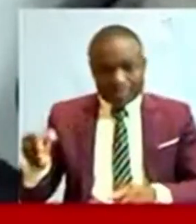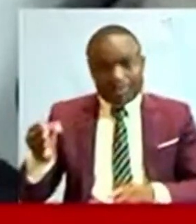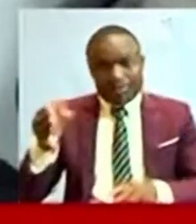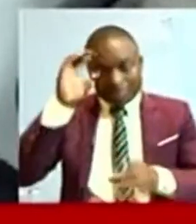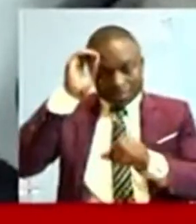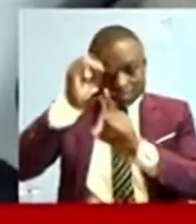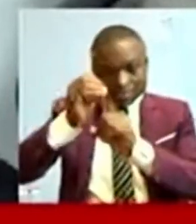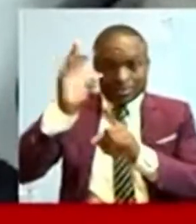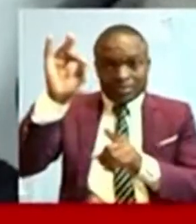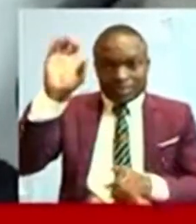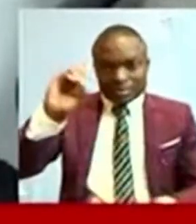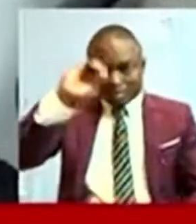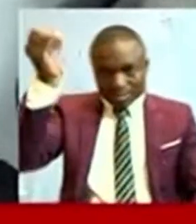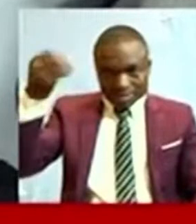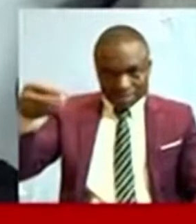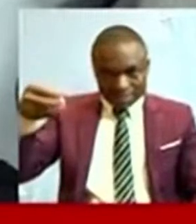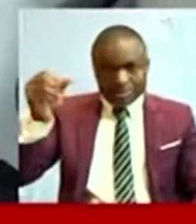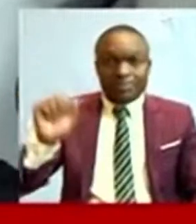80%.